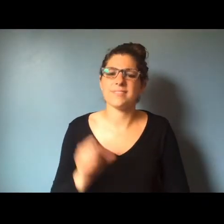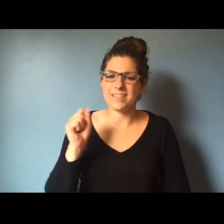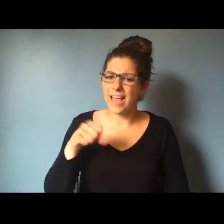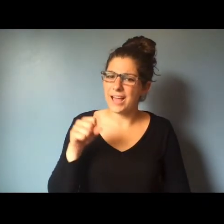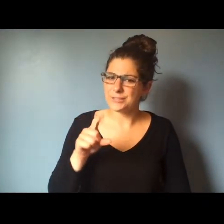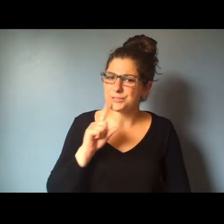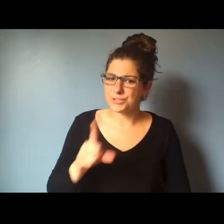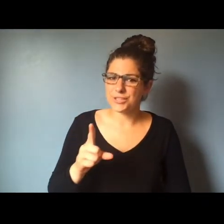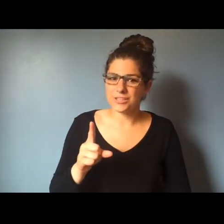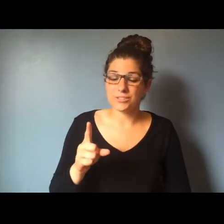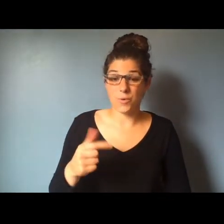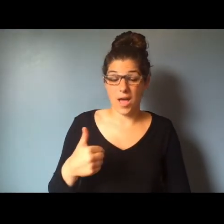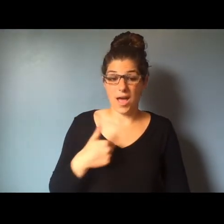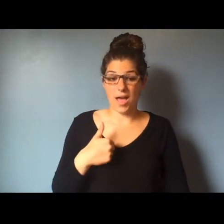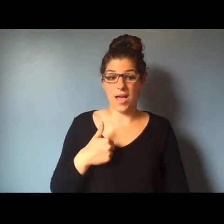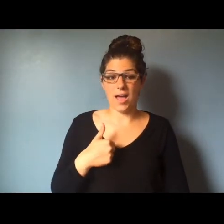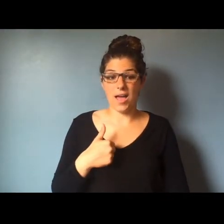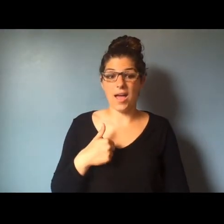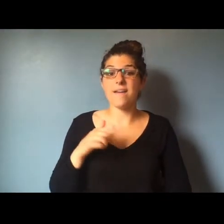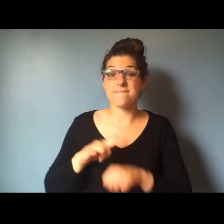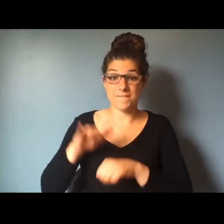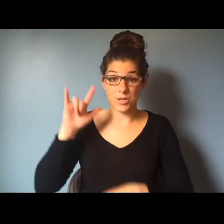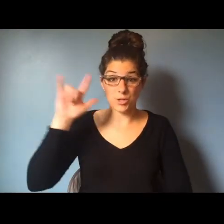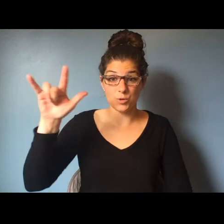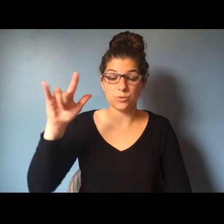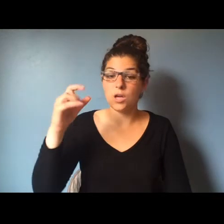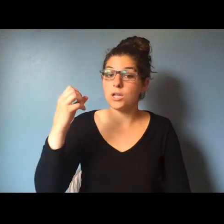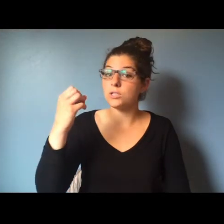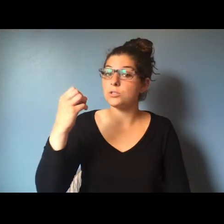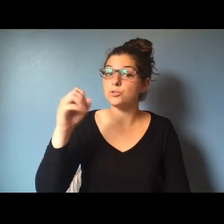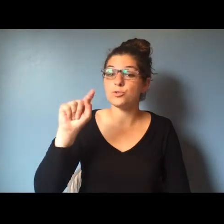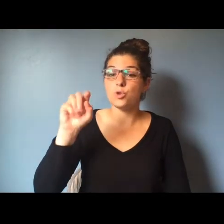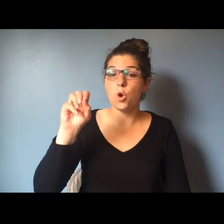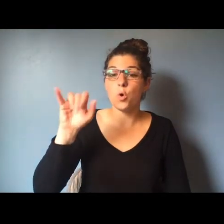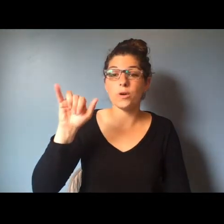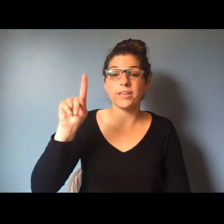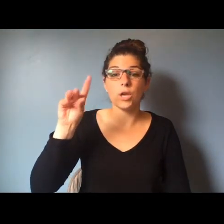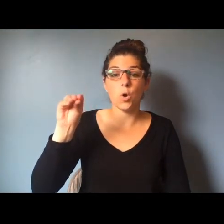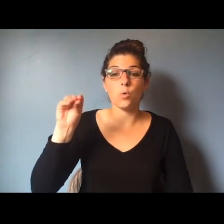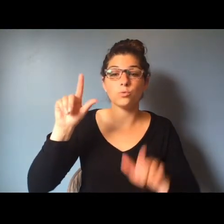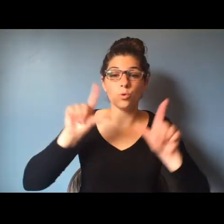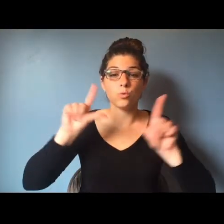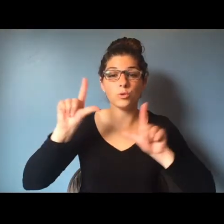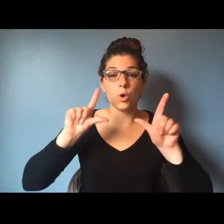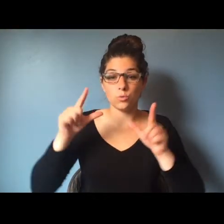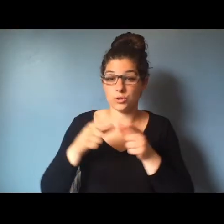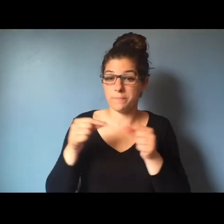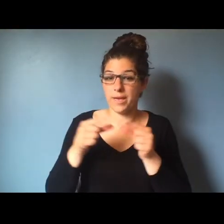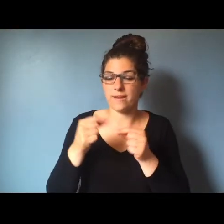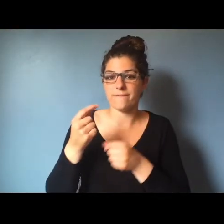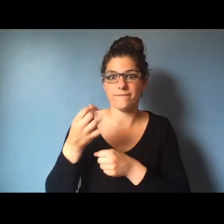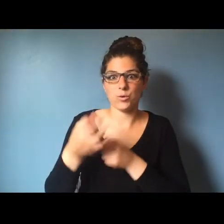Yeah, sure. So I flew to Tokyo, Japan a few years ago. And this is actually a really funny story because